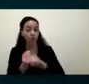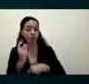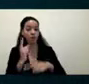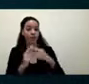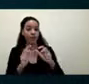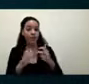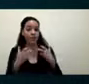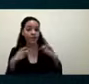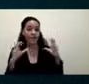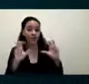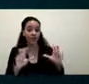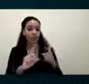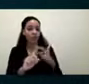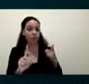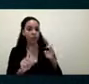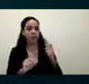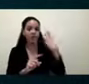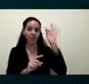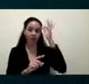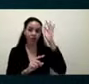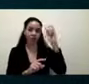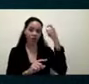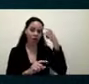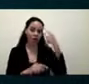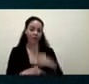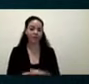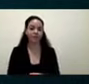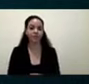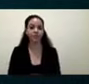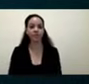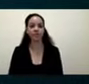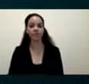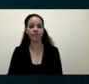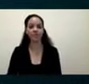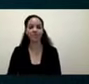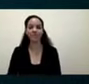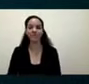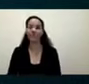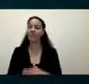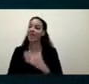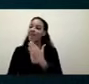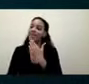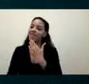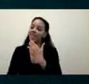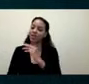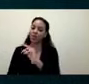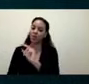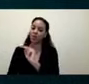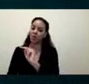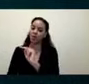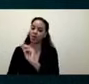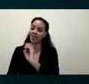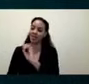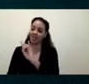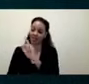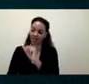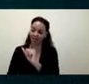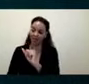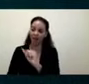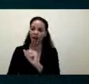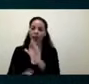government? Thank you, Nalia. Well, first, let me just give you a little background on my